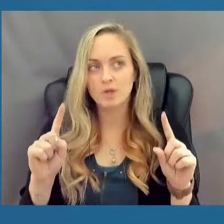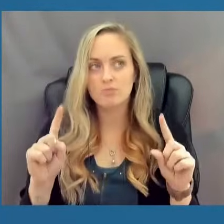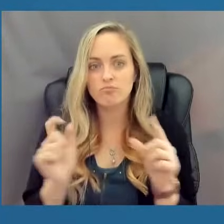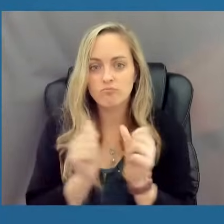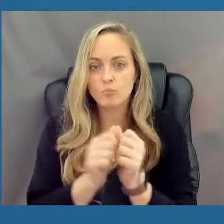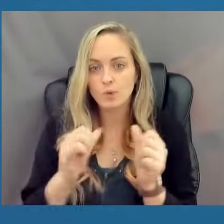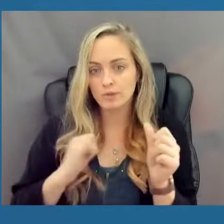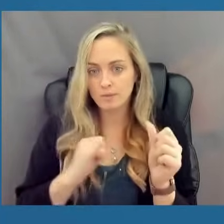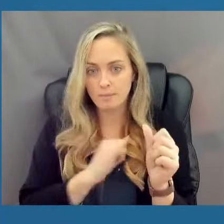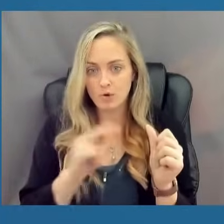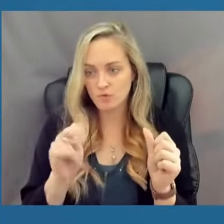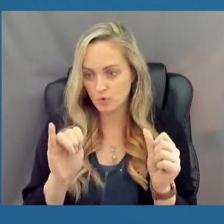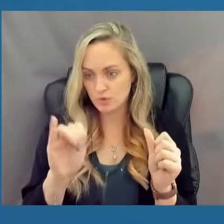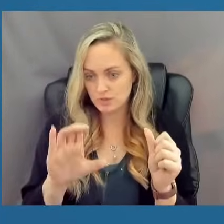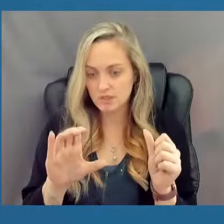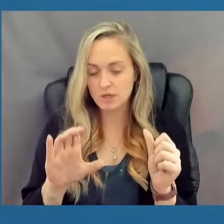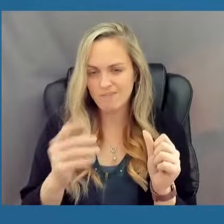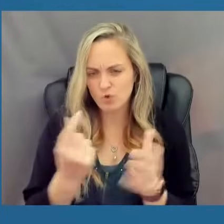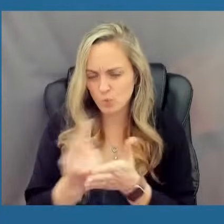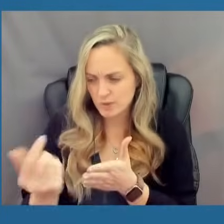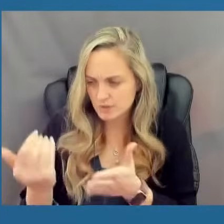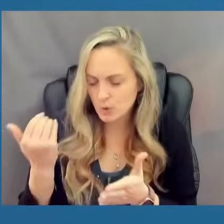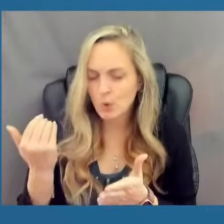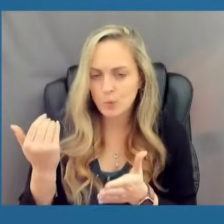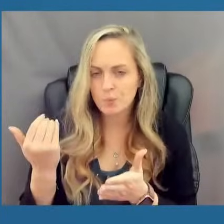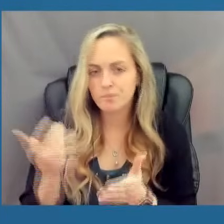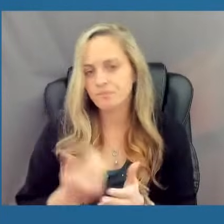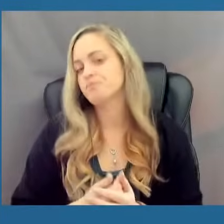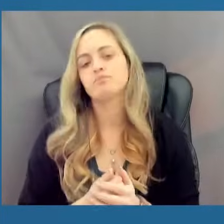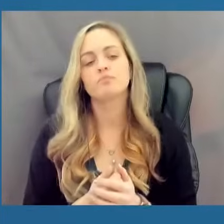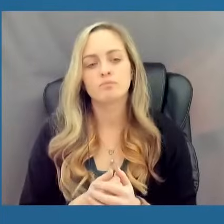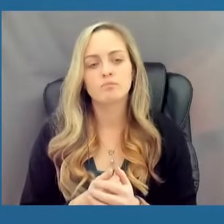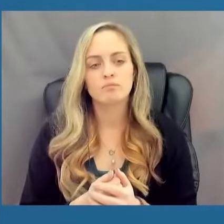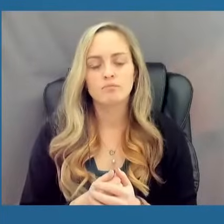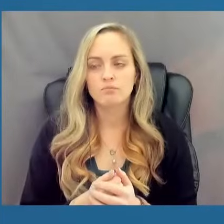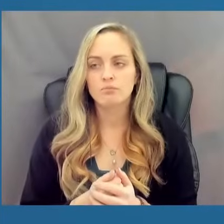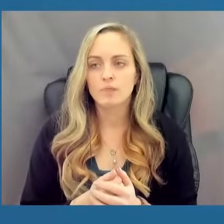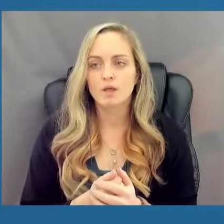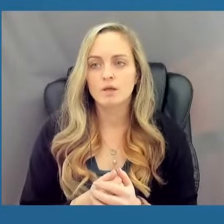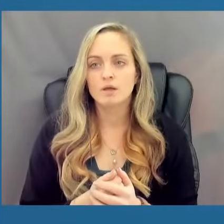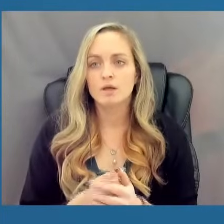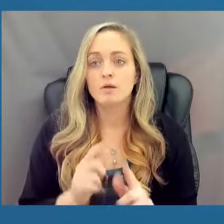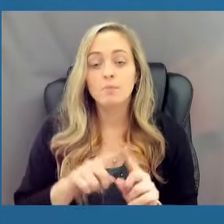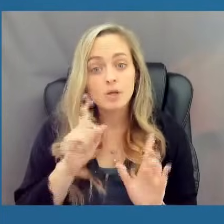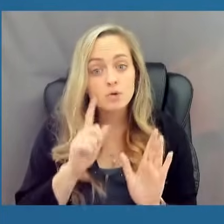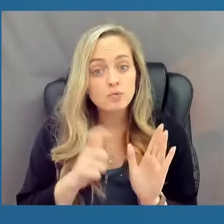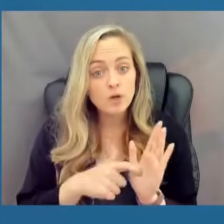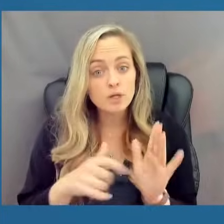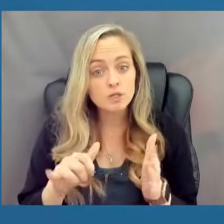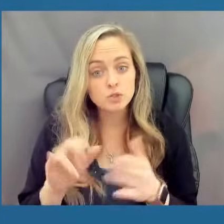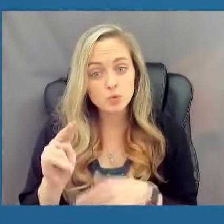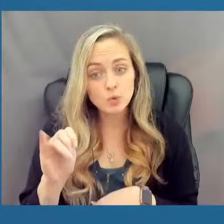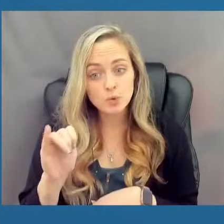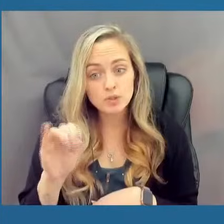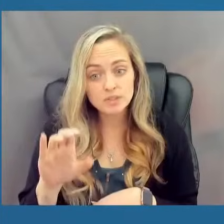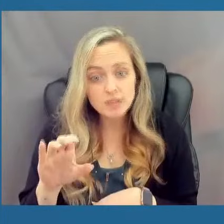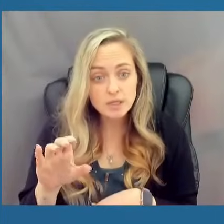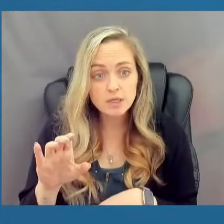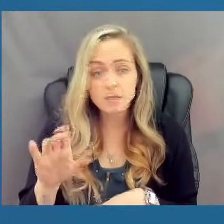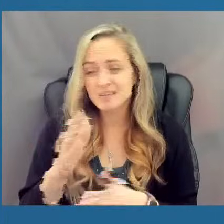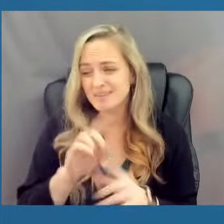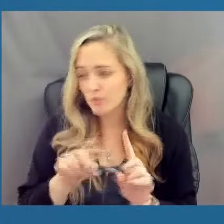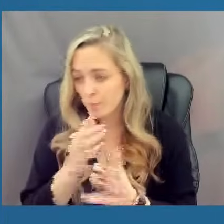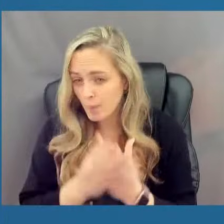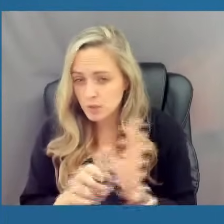New York City a few weeks ago, early into this session. But recognizing that New York City and the rest of the state are in different